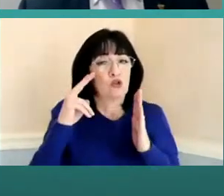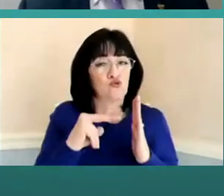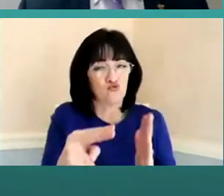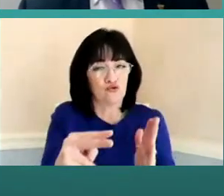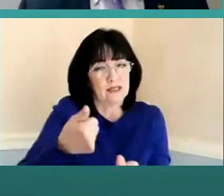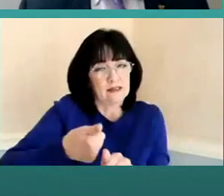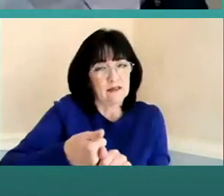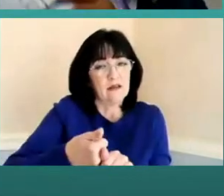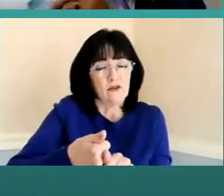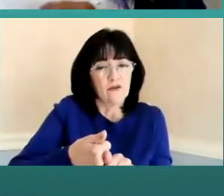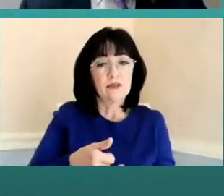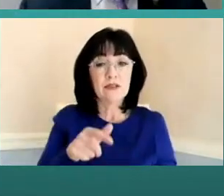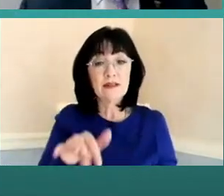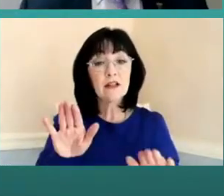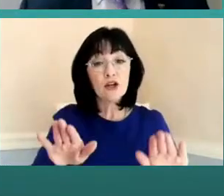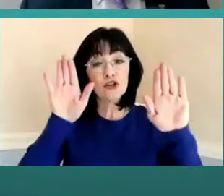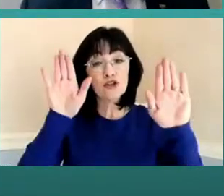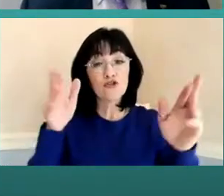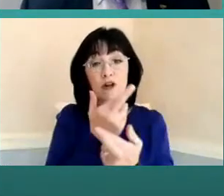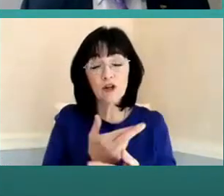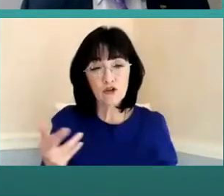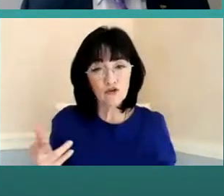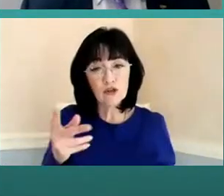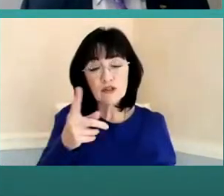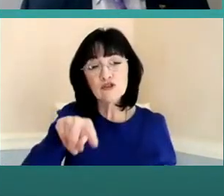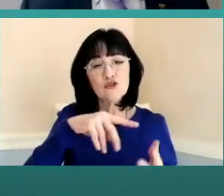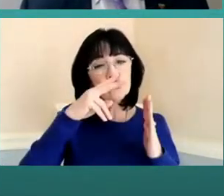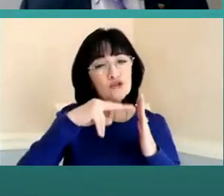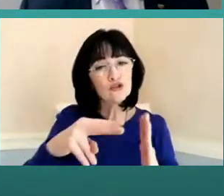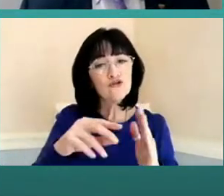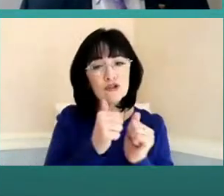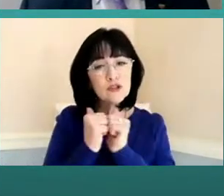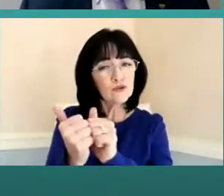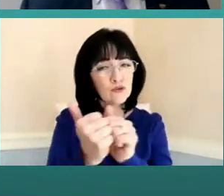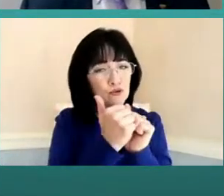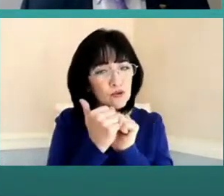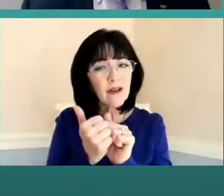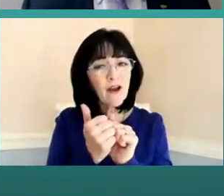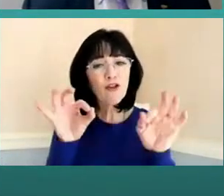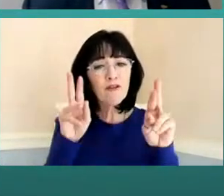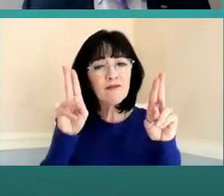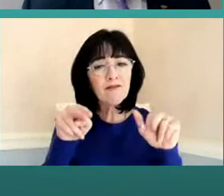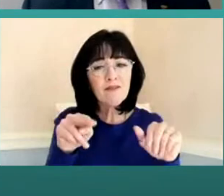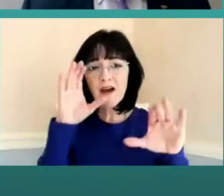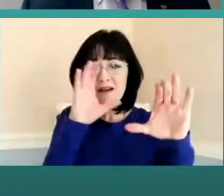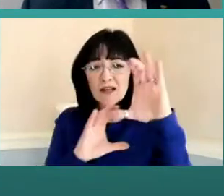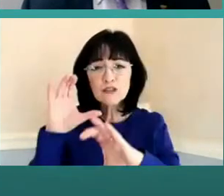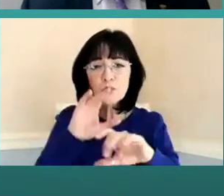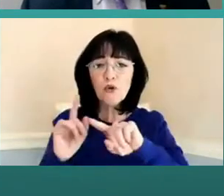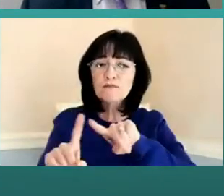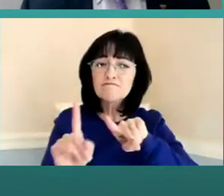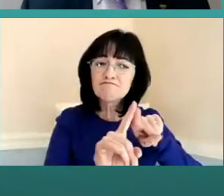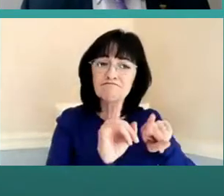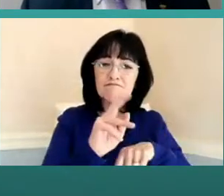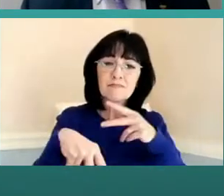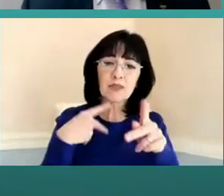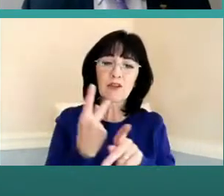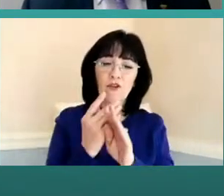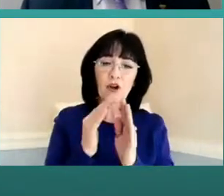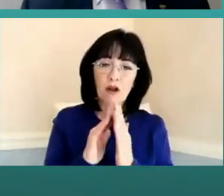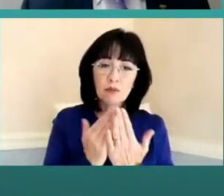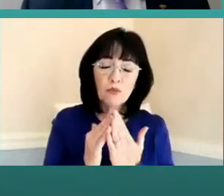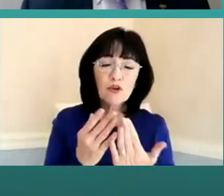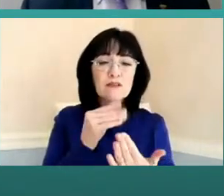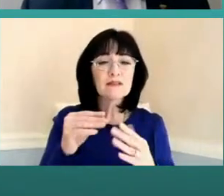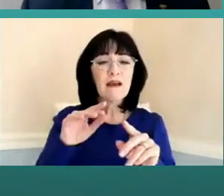great resource for you to use as you read together and have fun exploring all the different types of books and content that's